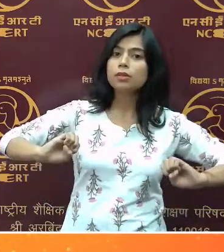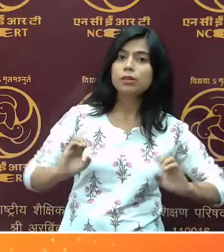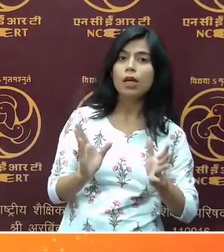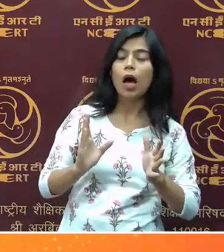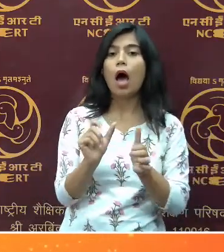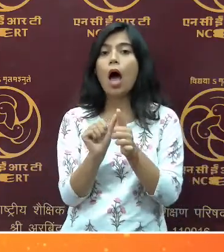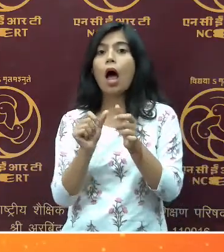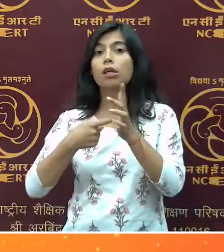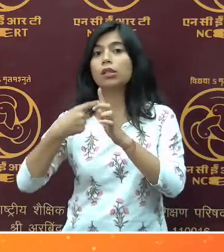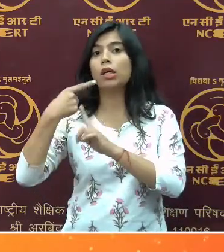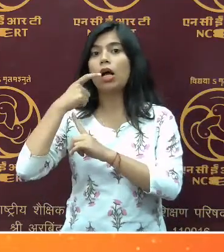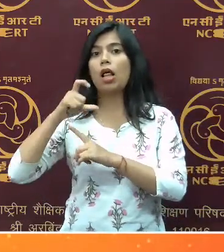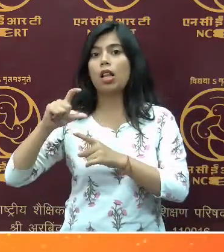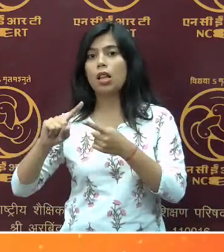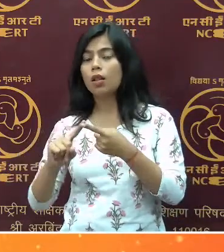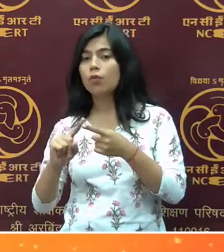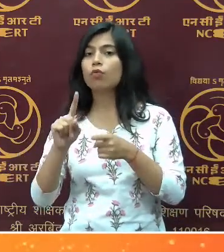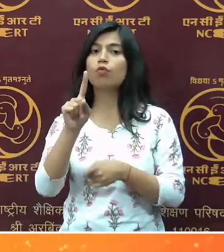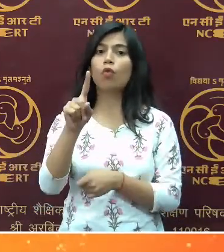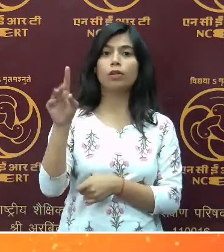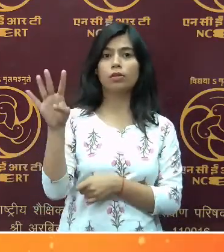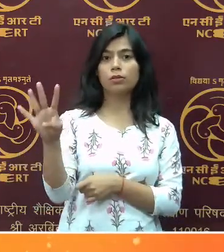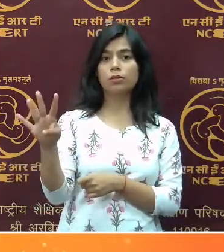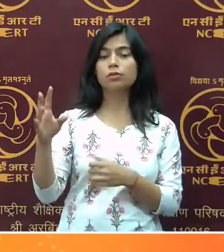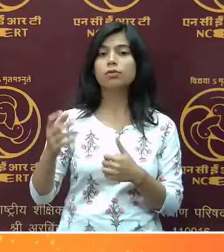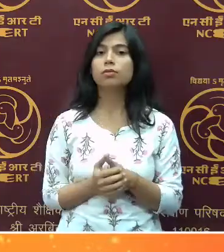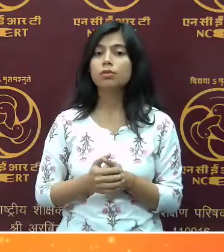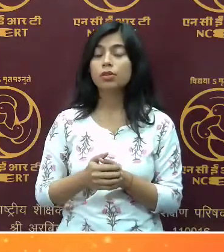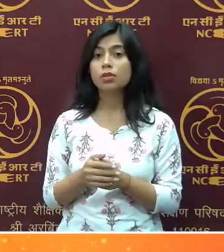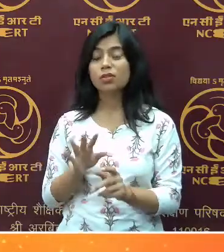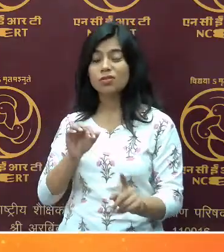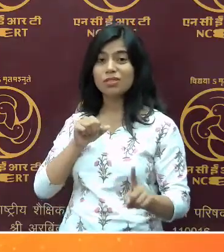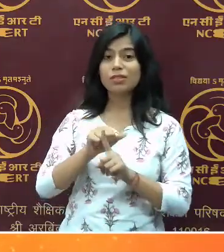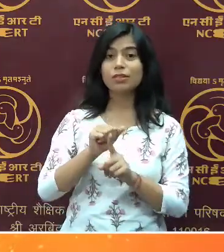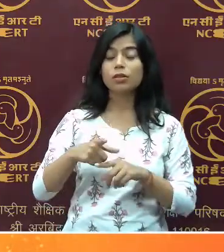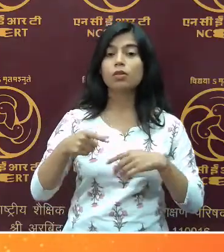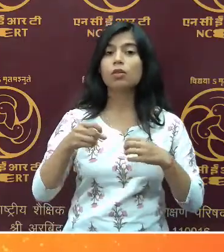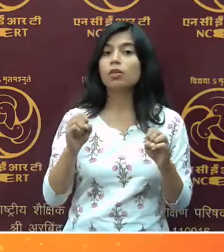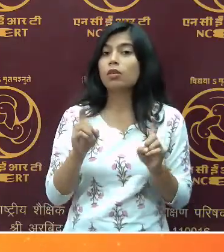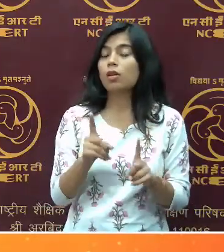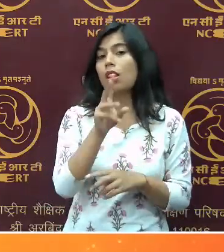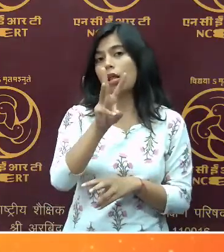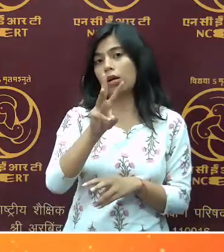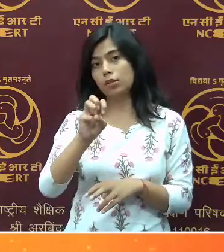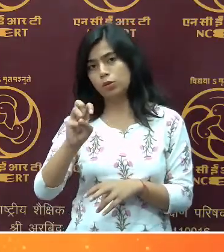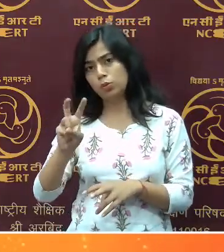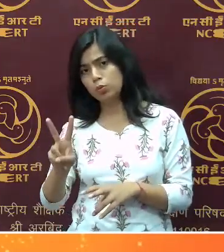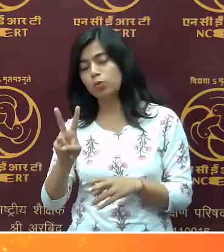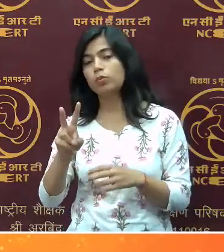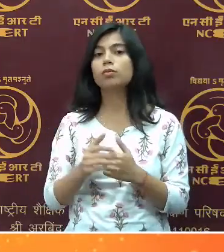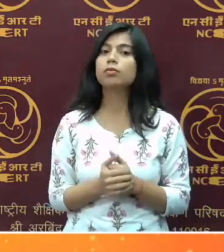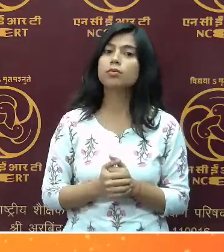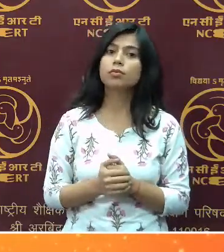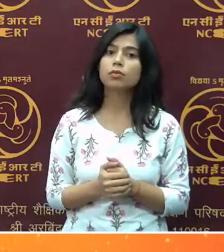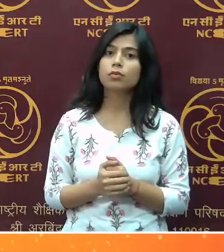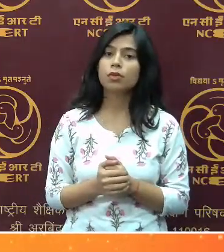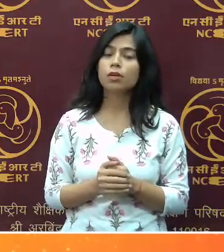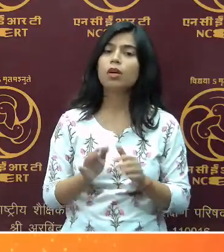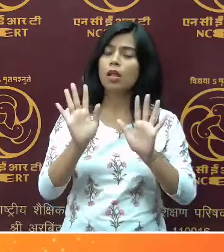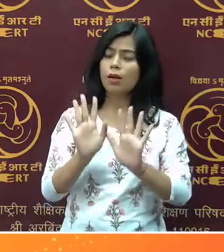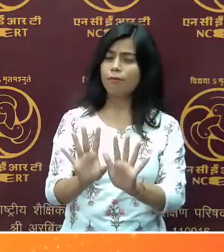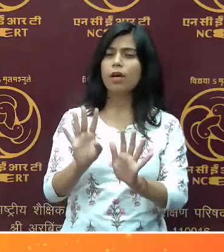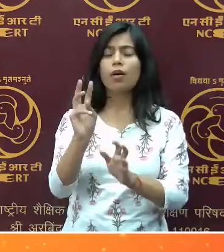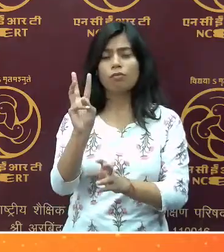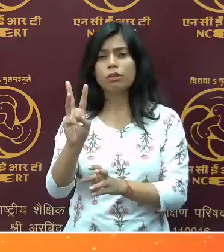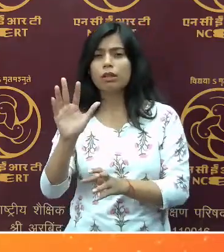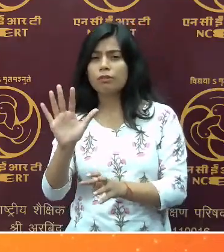Article 14 of the Constitution, and effectively it reads till Article 32, though till Article 35 we have some